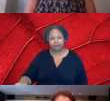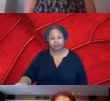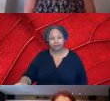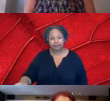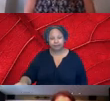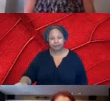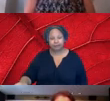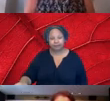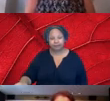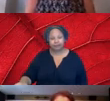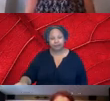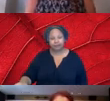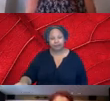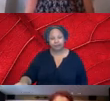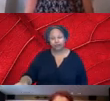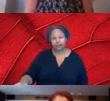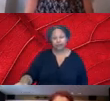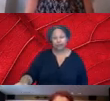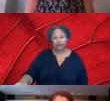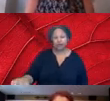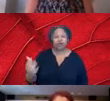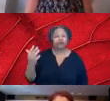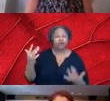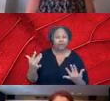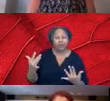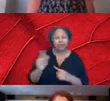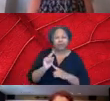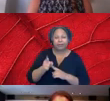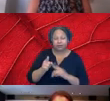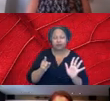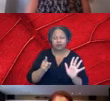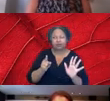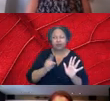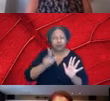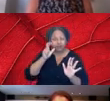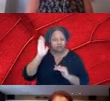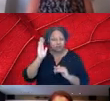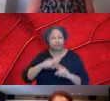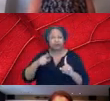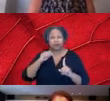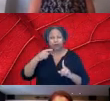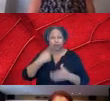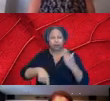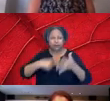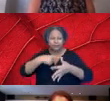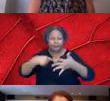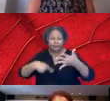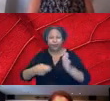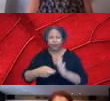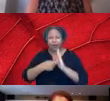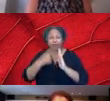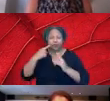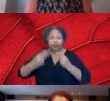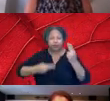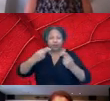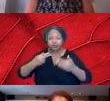So wait a minute, you've been listening to this presentation, but what do I actually need to prepare for the nominating process? The